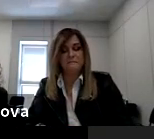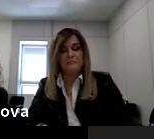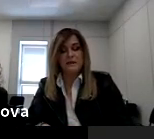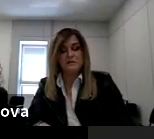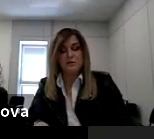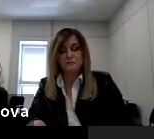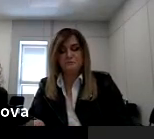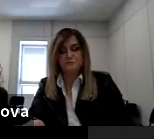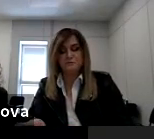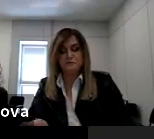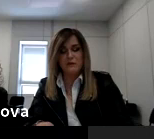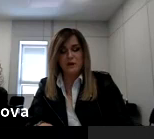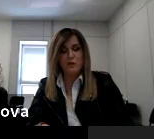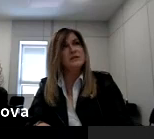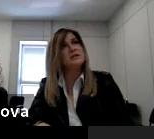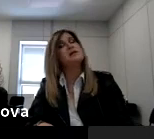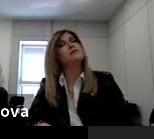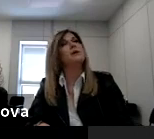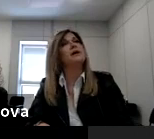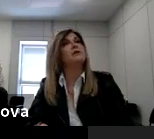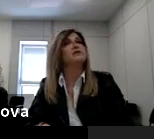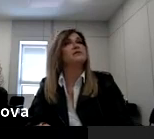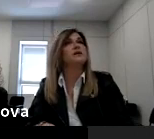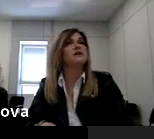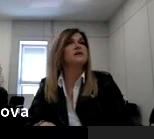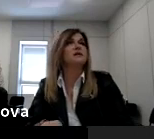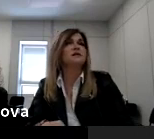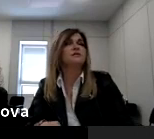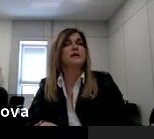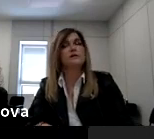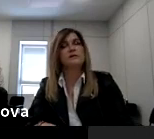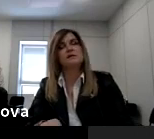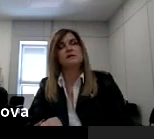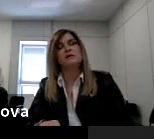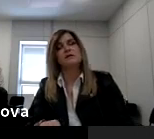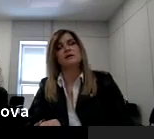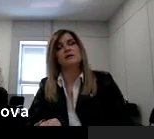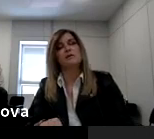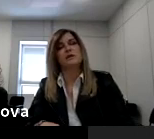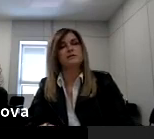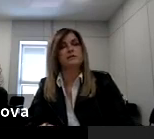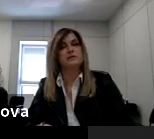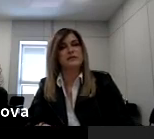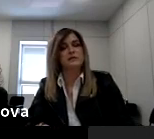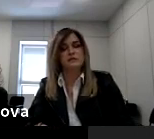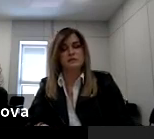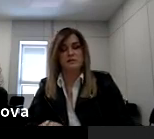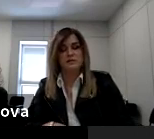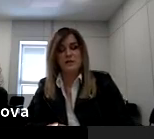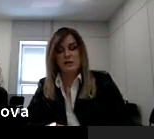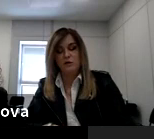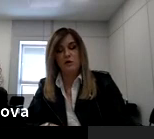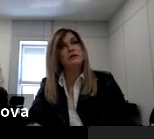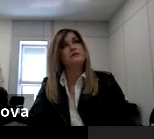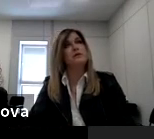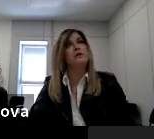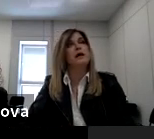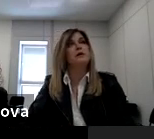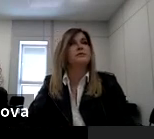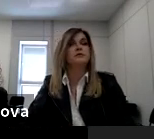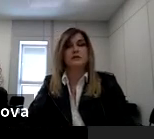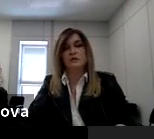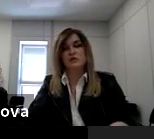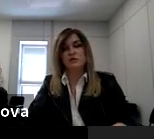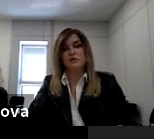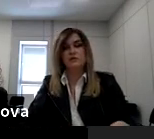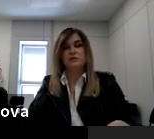side. So what are the requirements that are 100% common for all